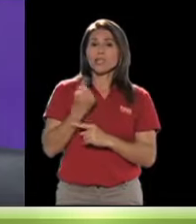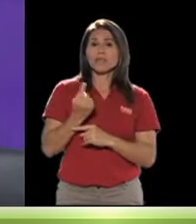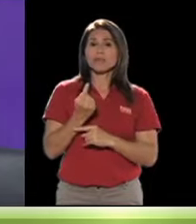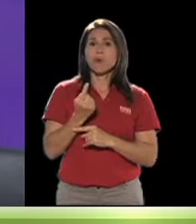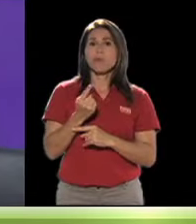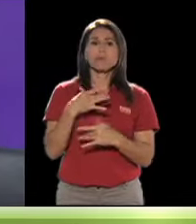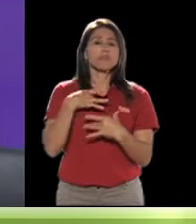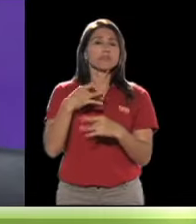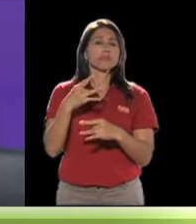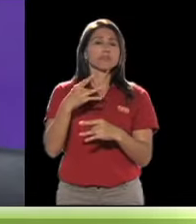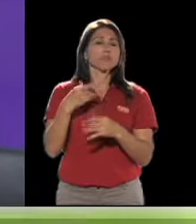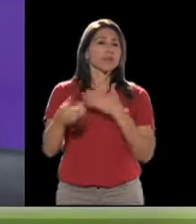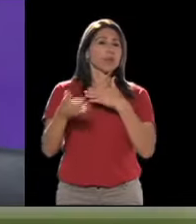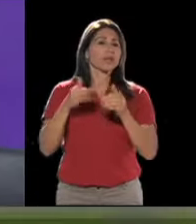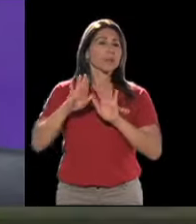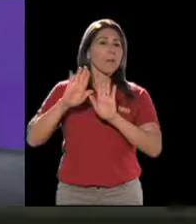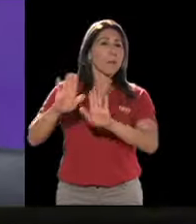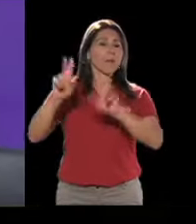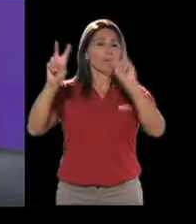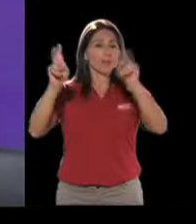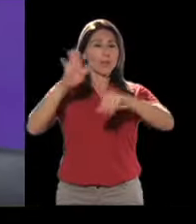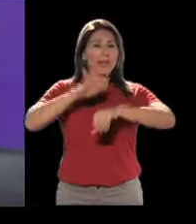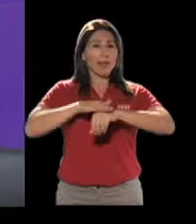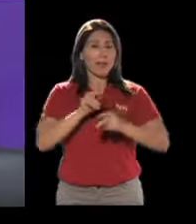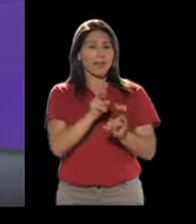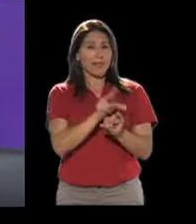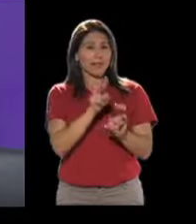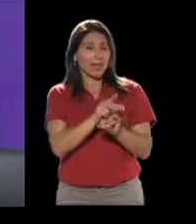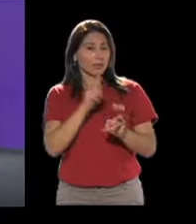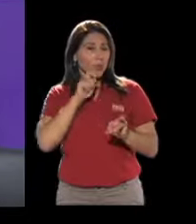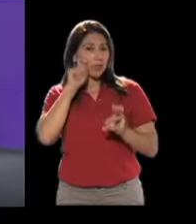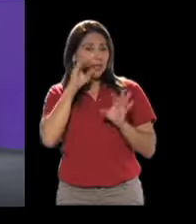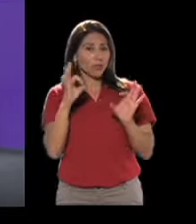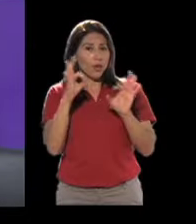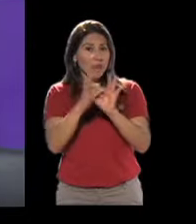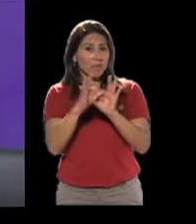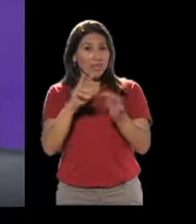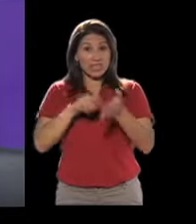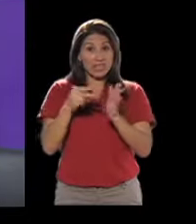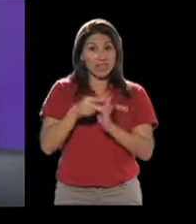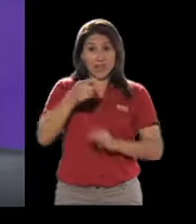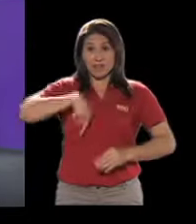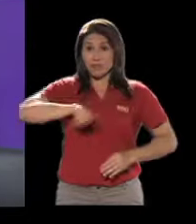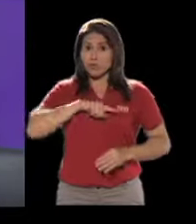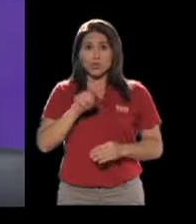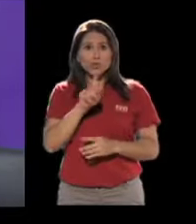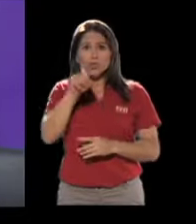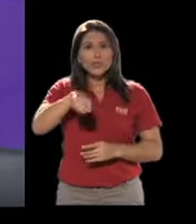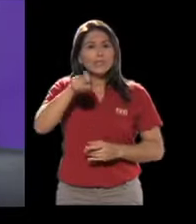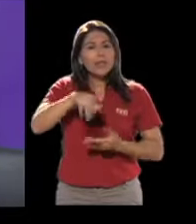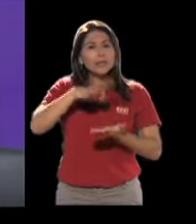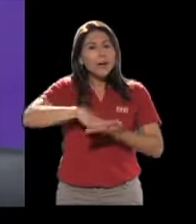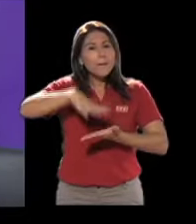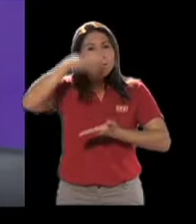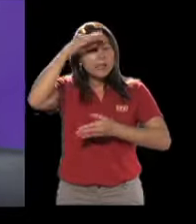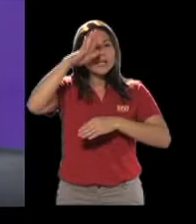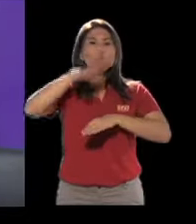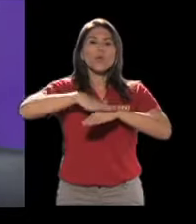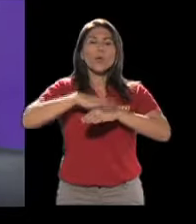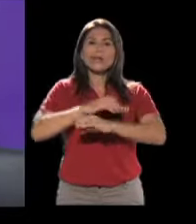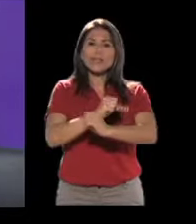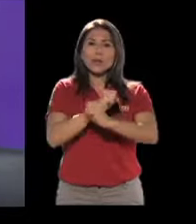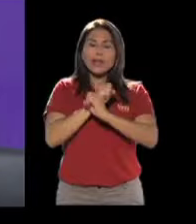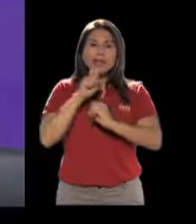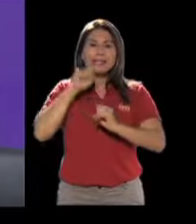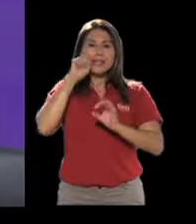sexo don't need y to que por learn esto no necesitamos about sexual aprender safety acerca and de so forth. seguridad sexual y